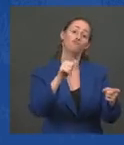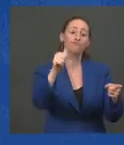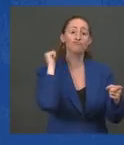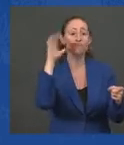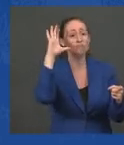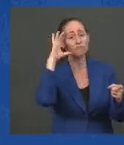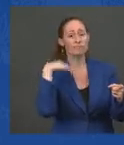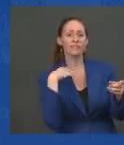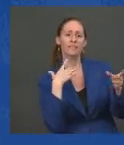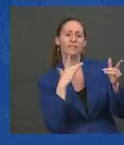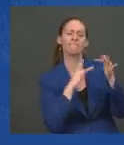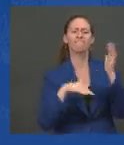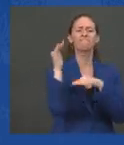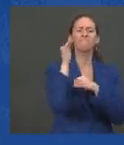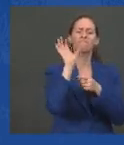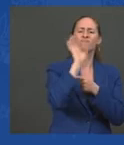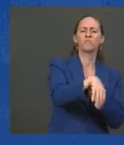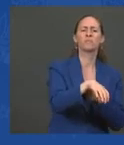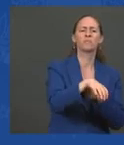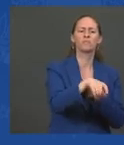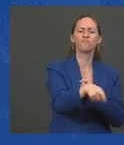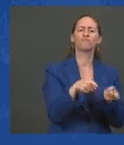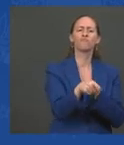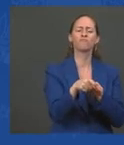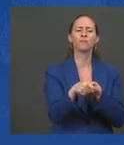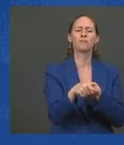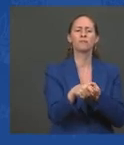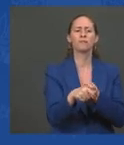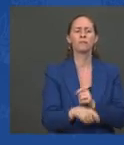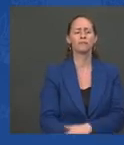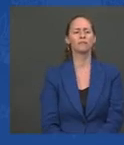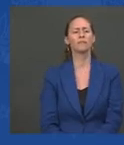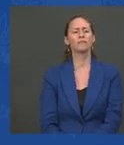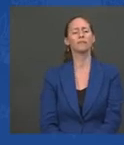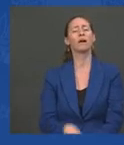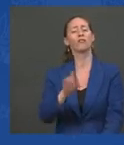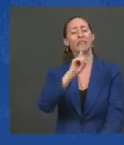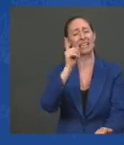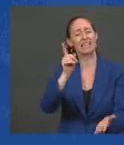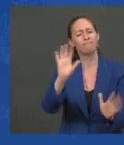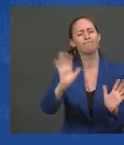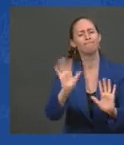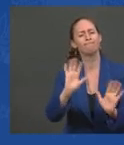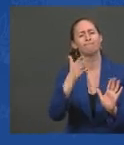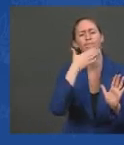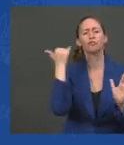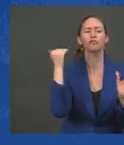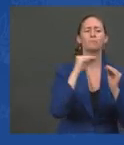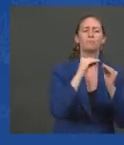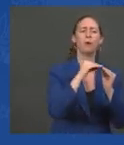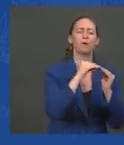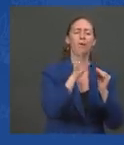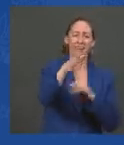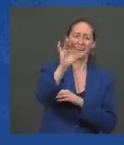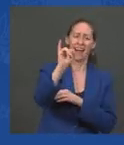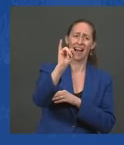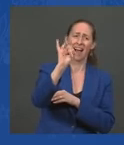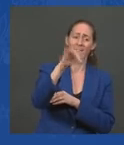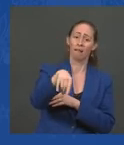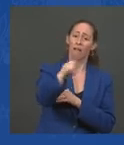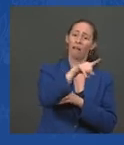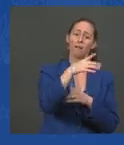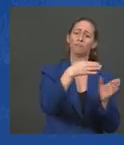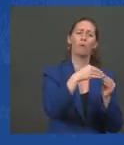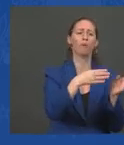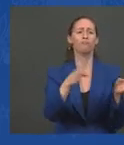up. Instead of what it should be. And it's just self-evident. If you do well, we all do